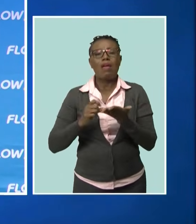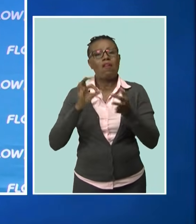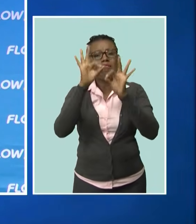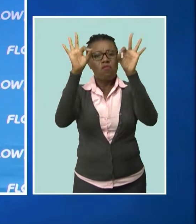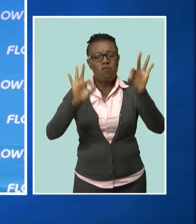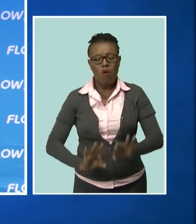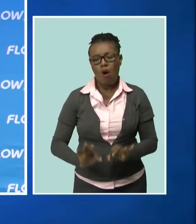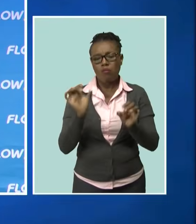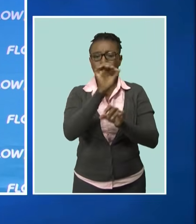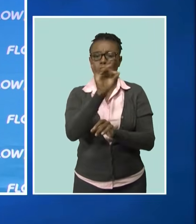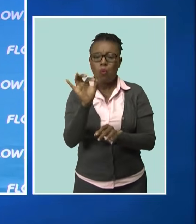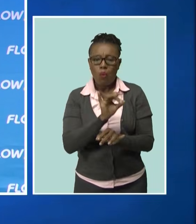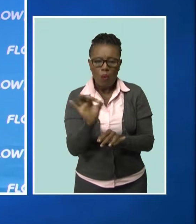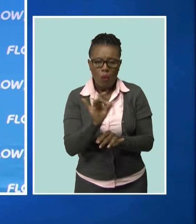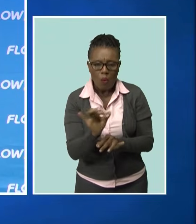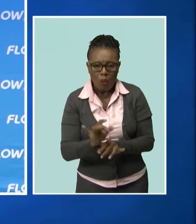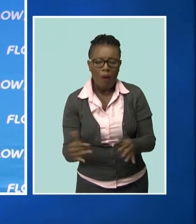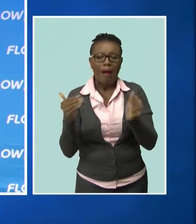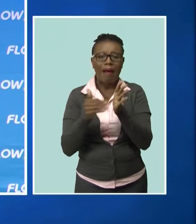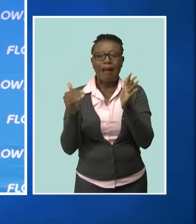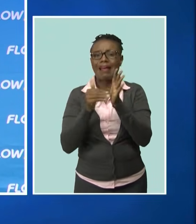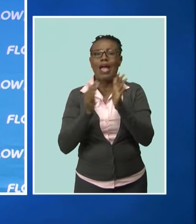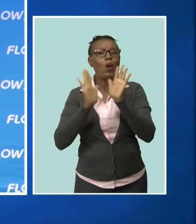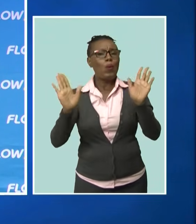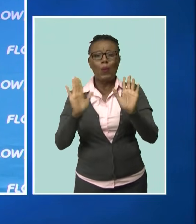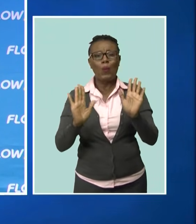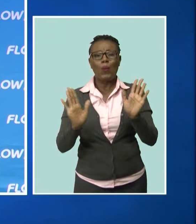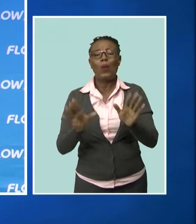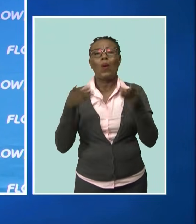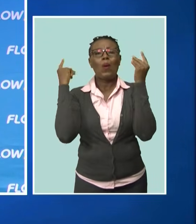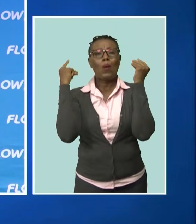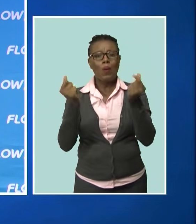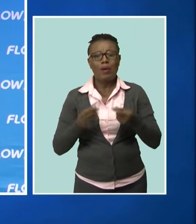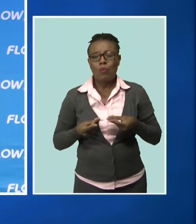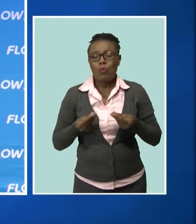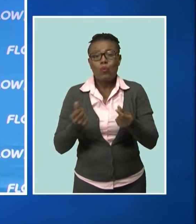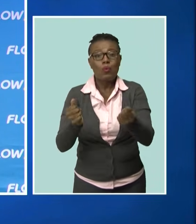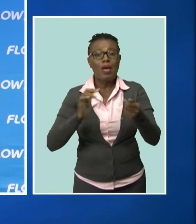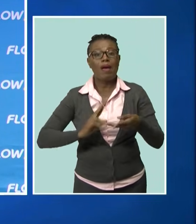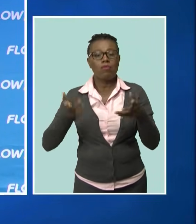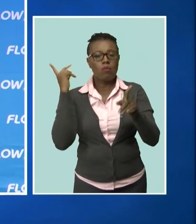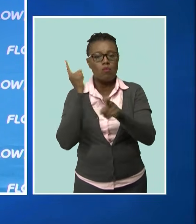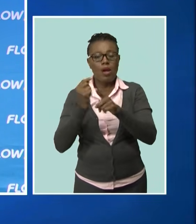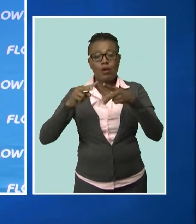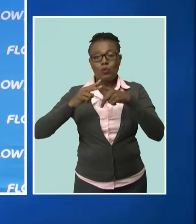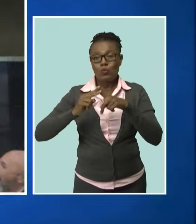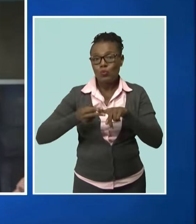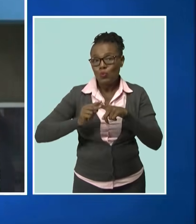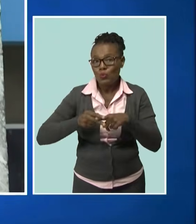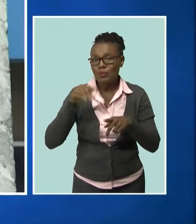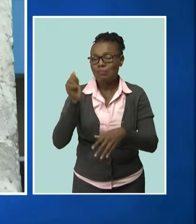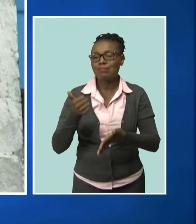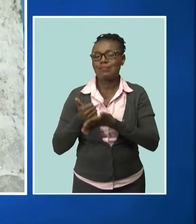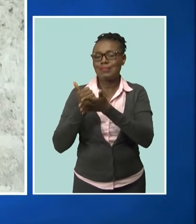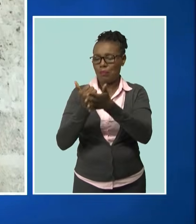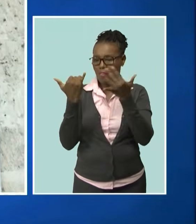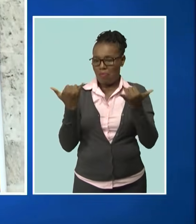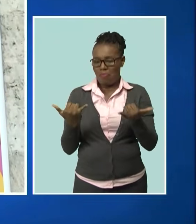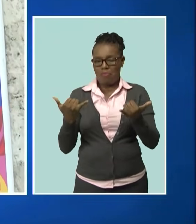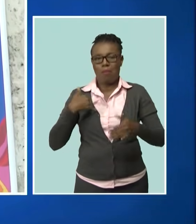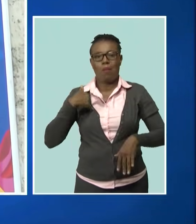smoother, faster, and we can enjoy our lives better on this island by having some tools available to us that are now readily available. Flow says